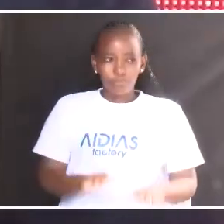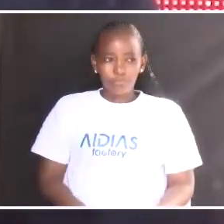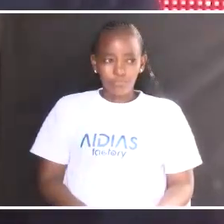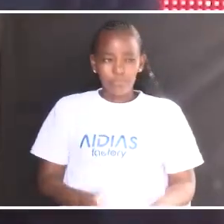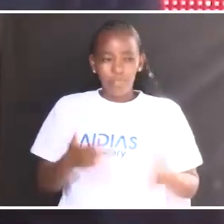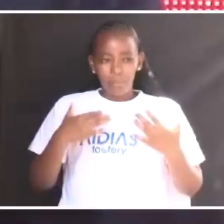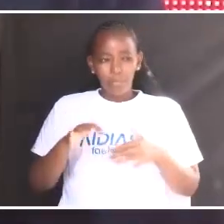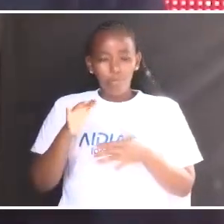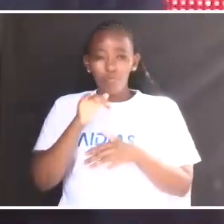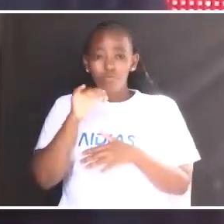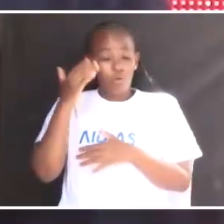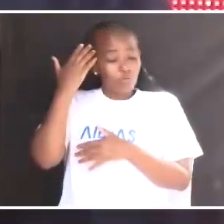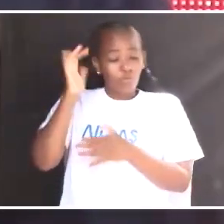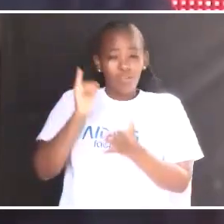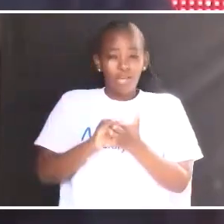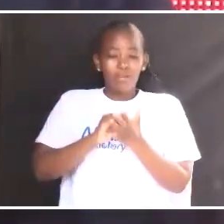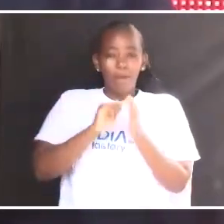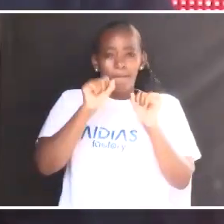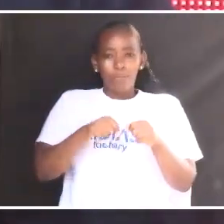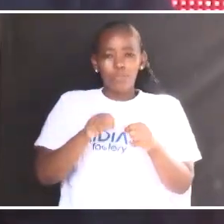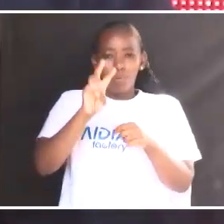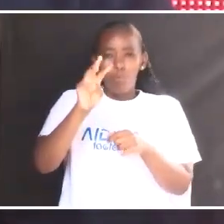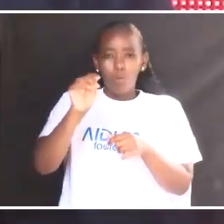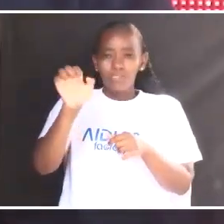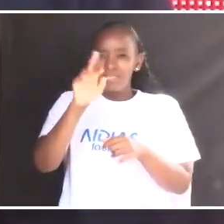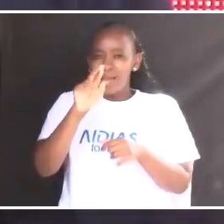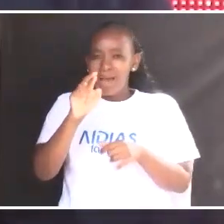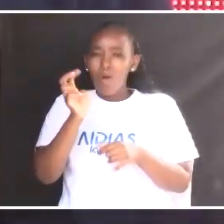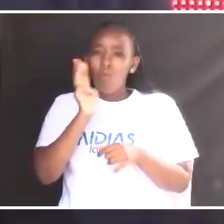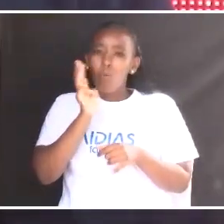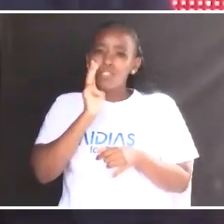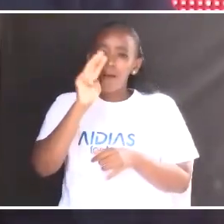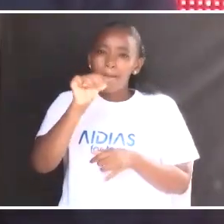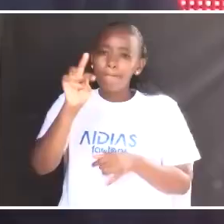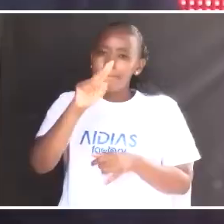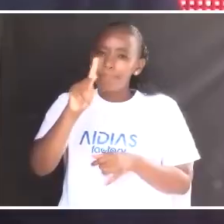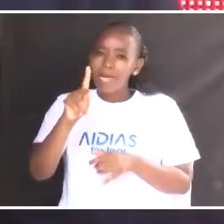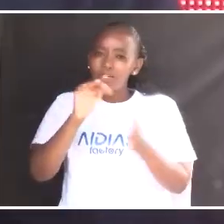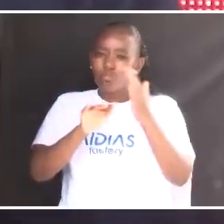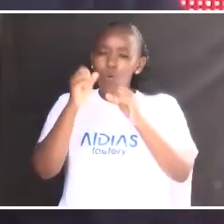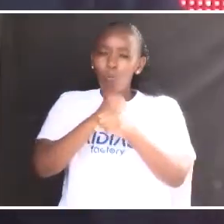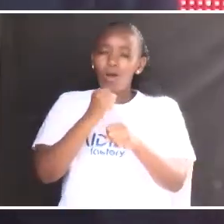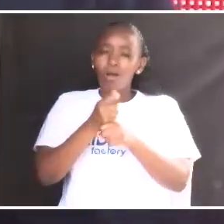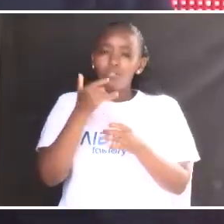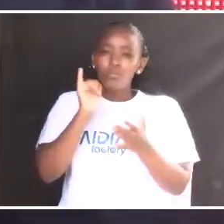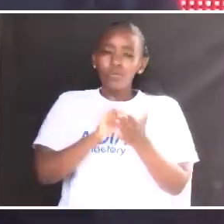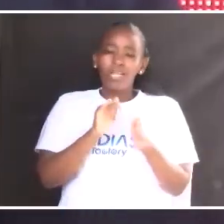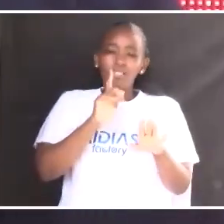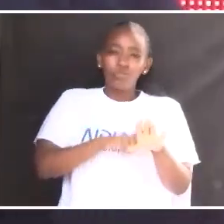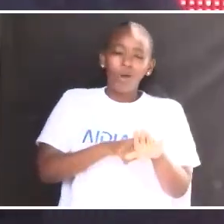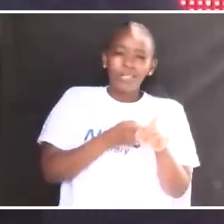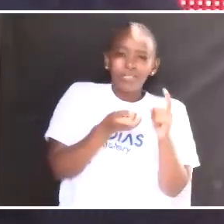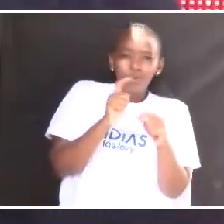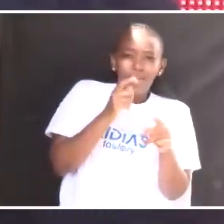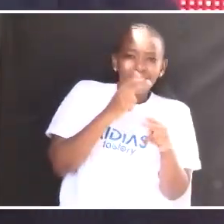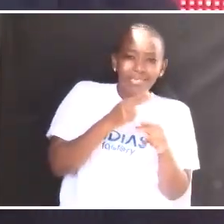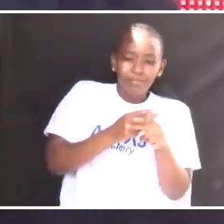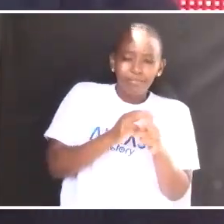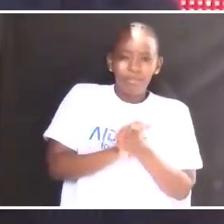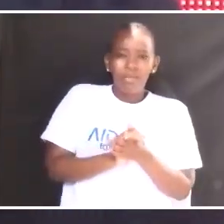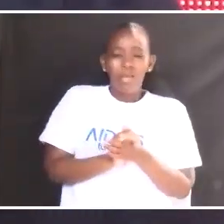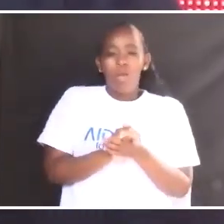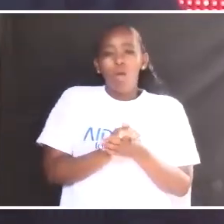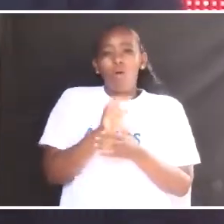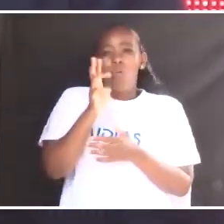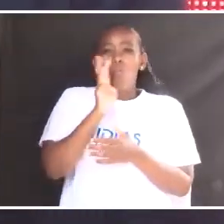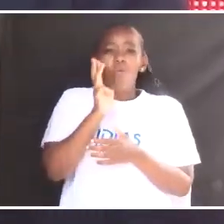people don't know that you can watermark your work as a way of protecting your work, such that once you put that watermark, and the